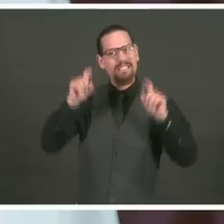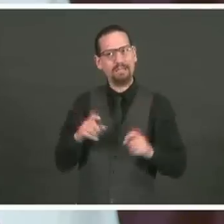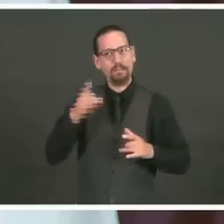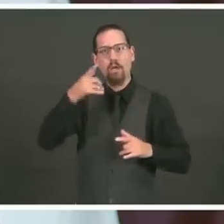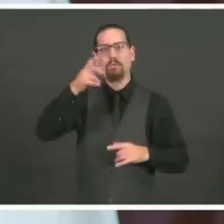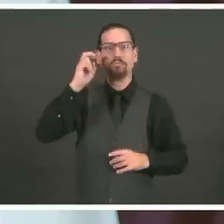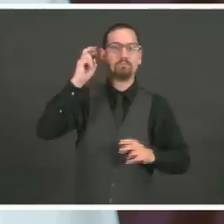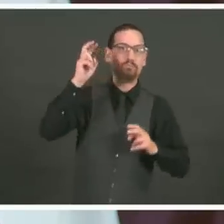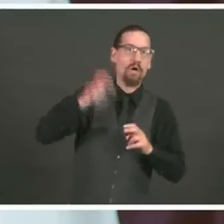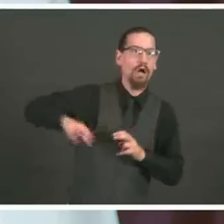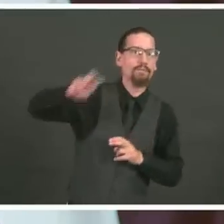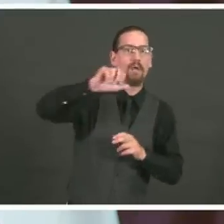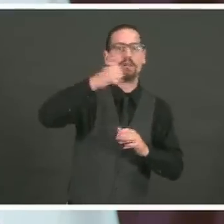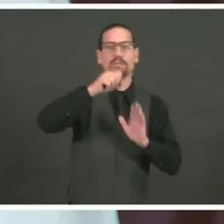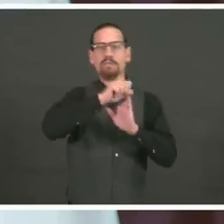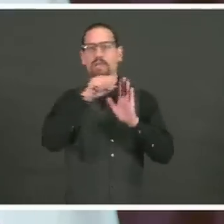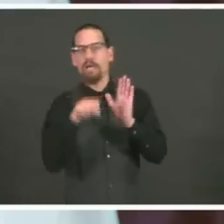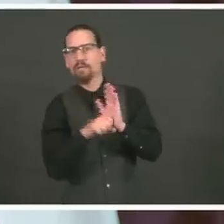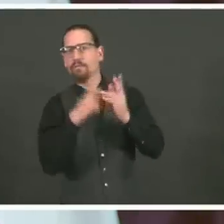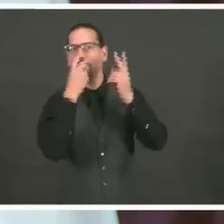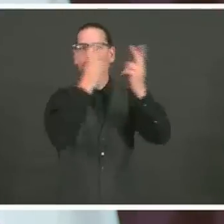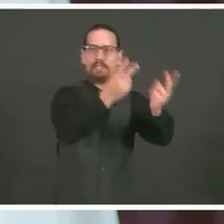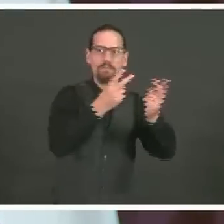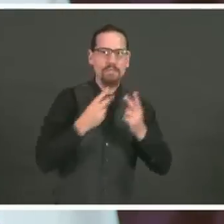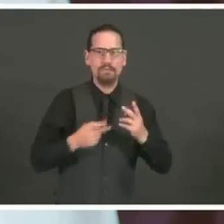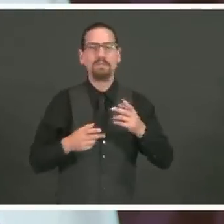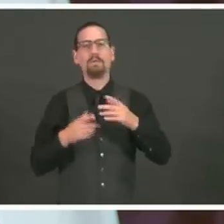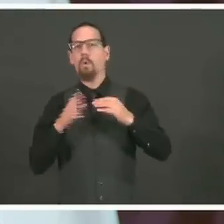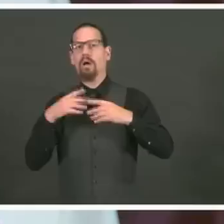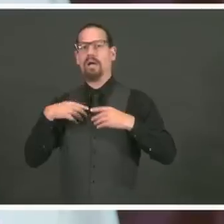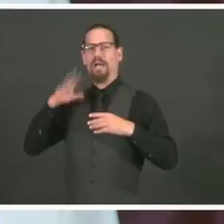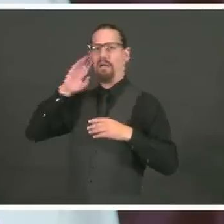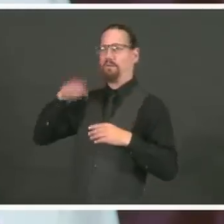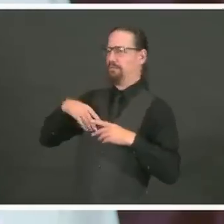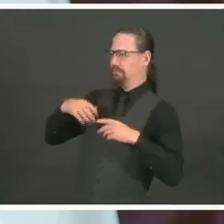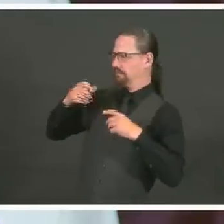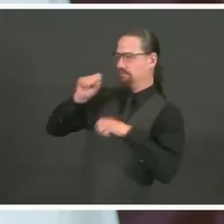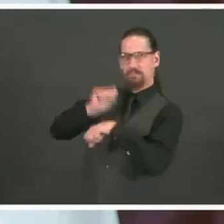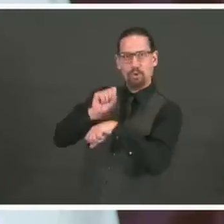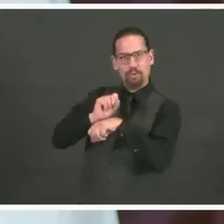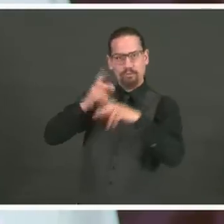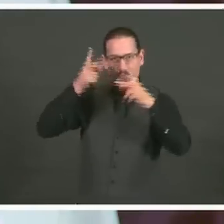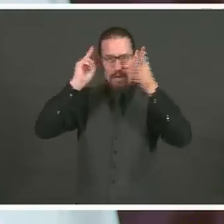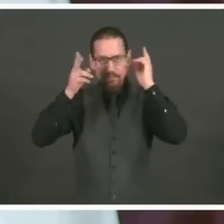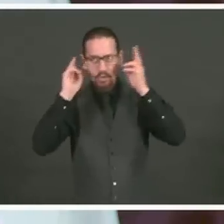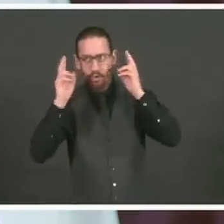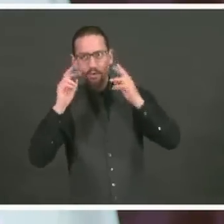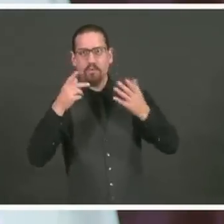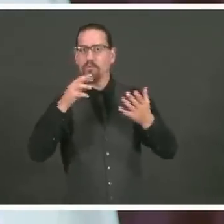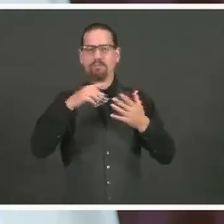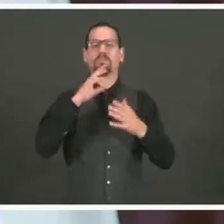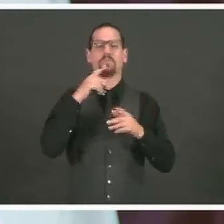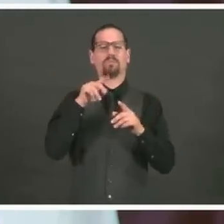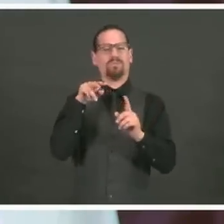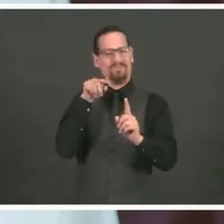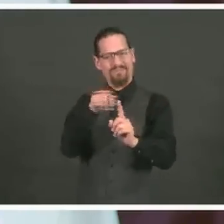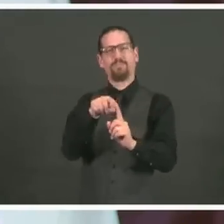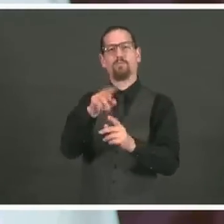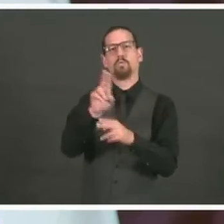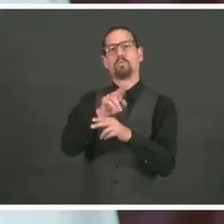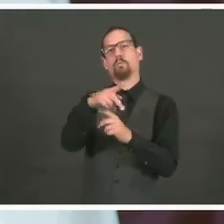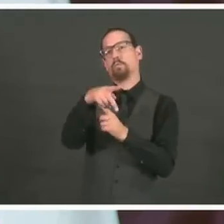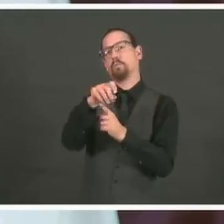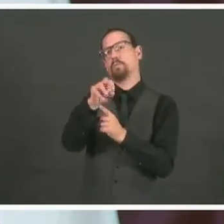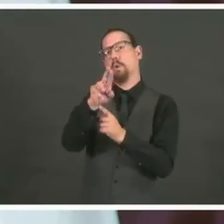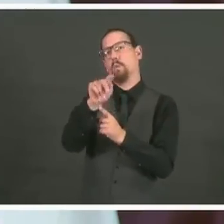young person, or you're in a close contact business, go to portal.ri.gov, and we're going to do our very best